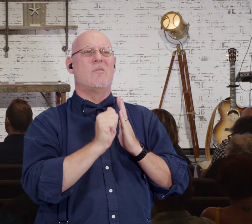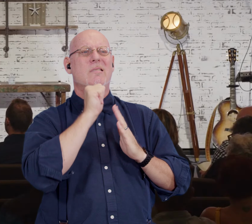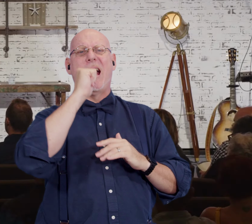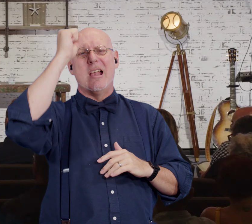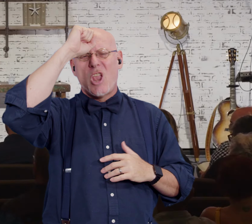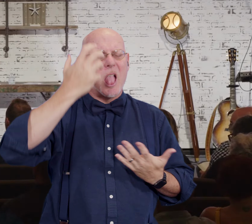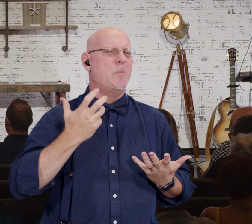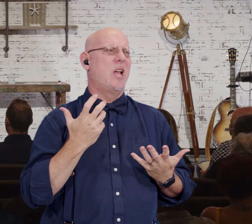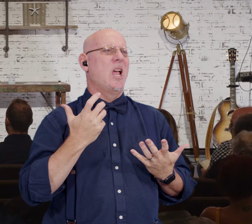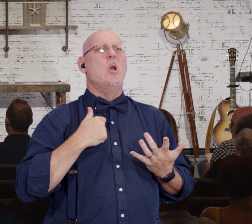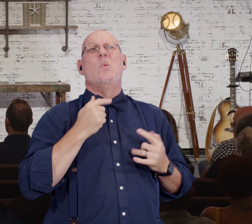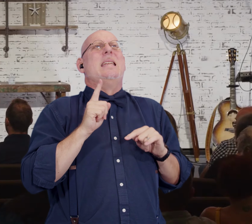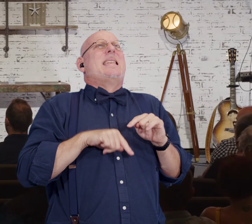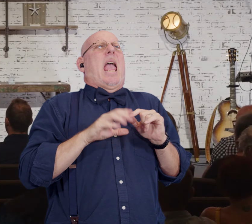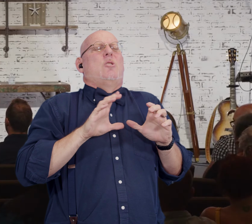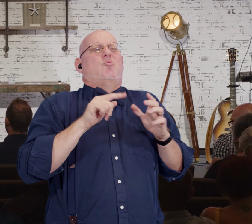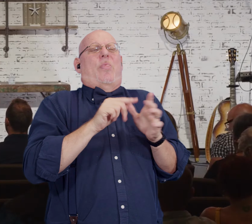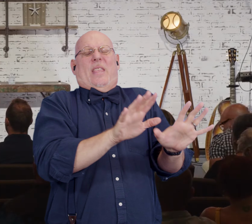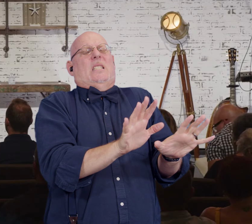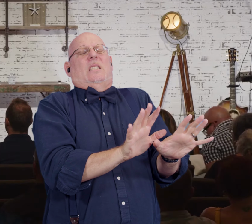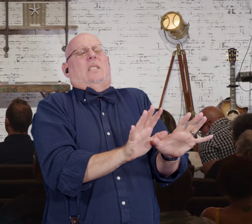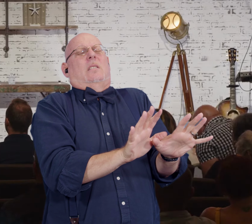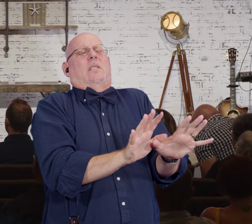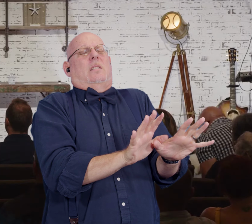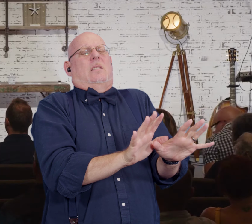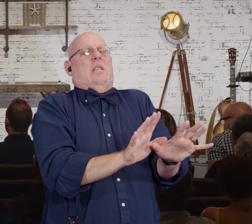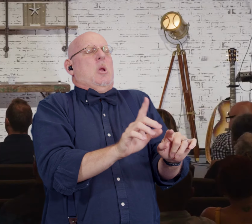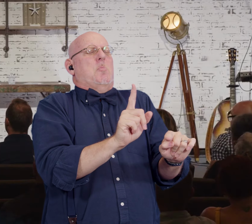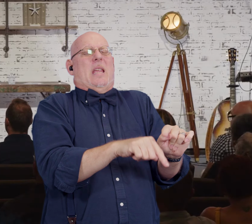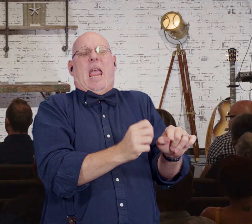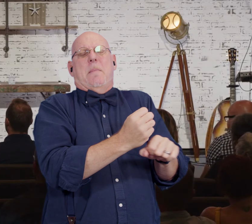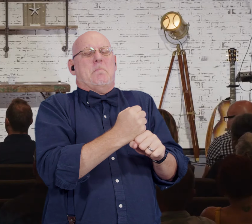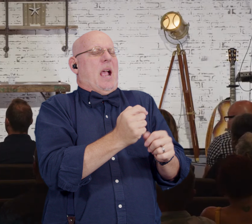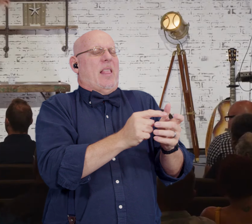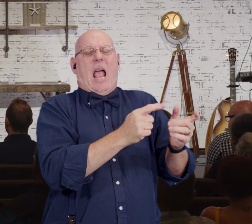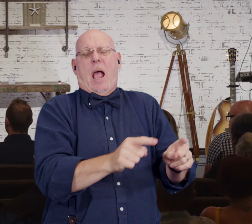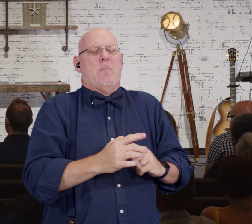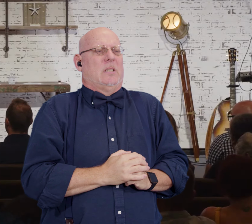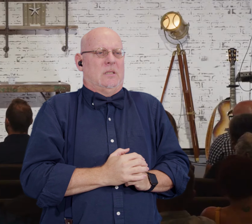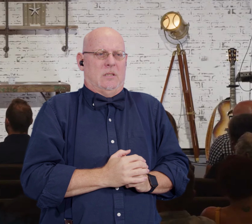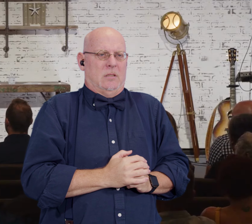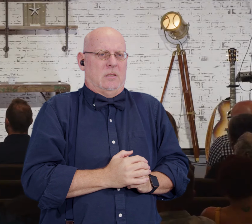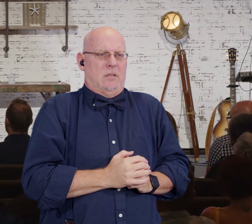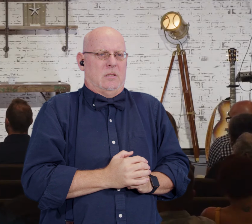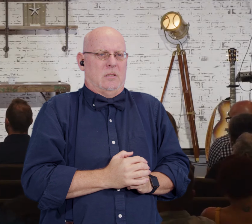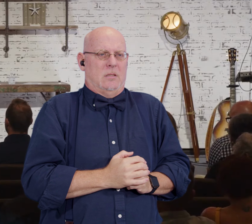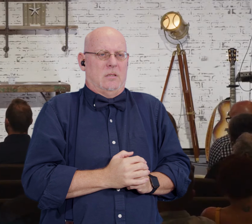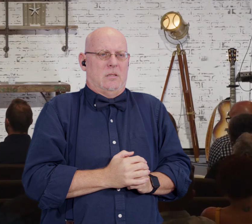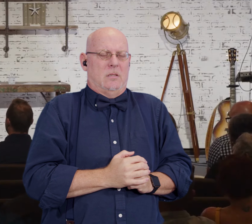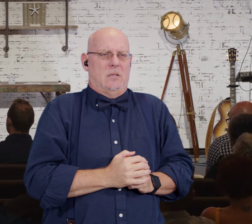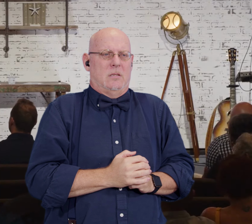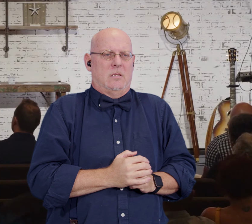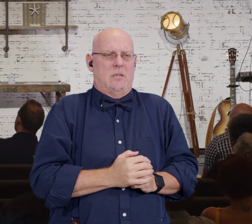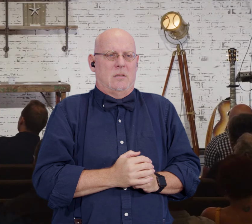We're not Solomon. We can't do this. We can't make this happen.